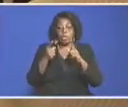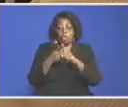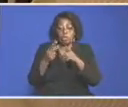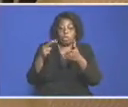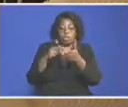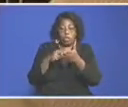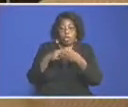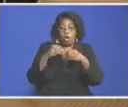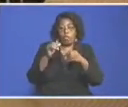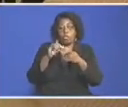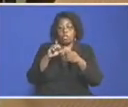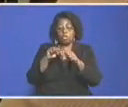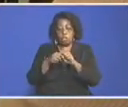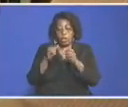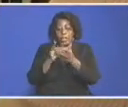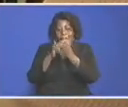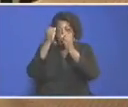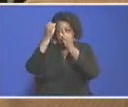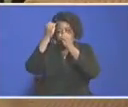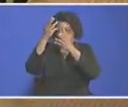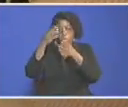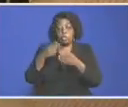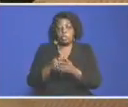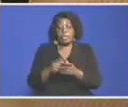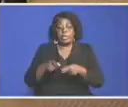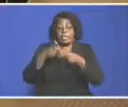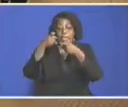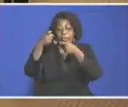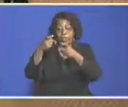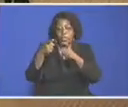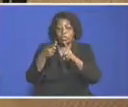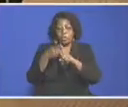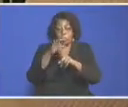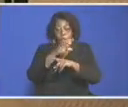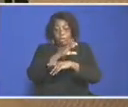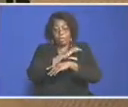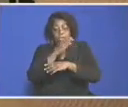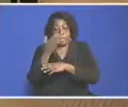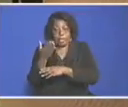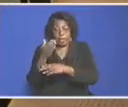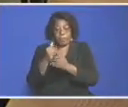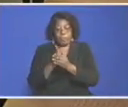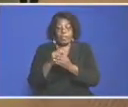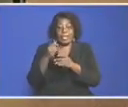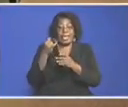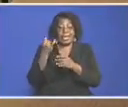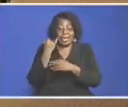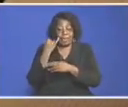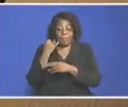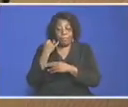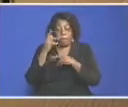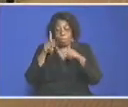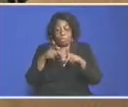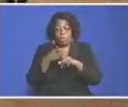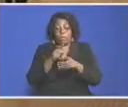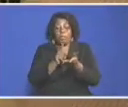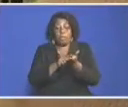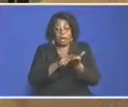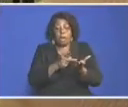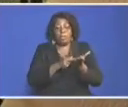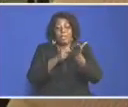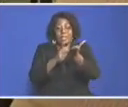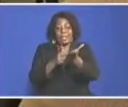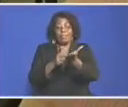returning officers so that that information can be conveyed to our presiding officers that if a member of the media presents him or herself,